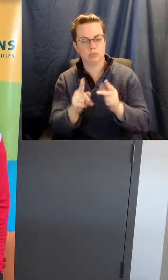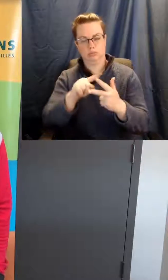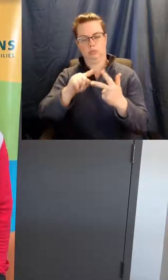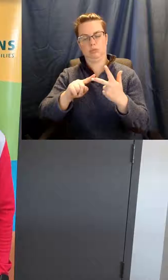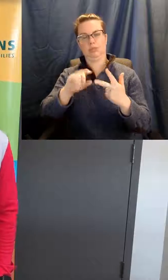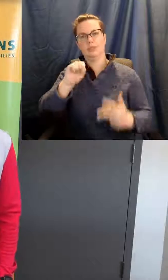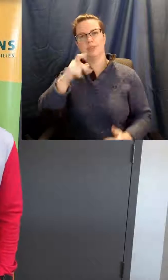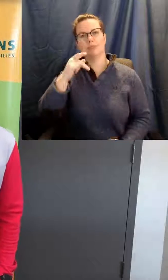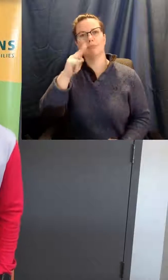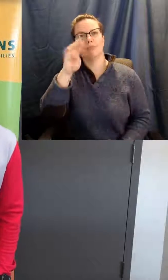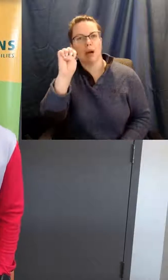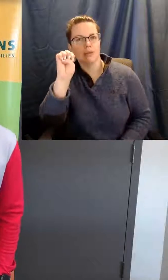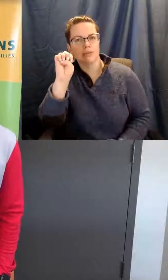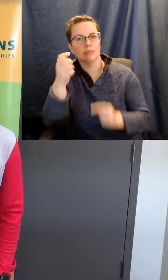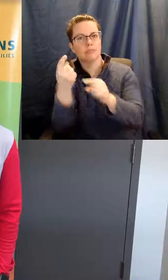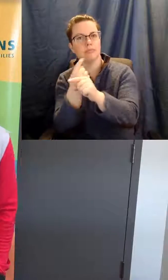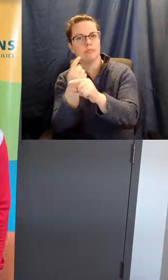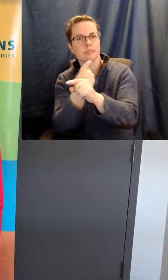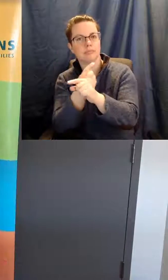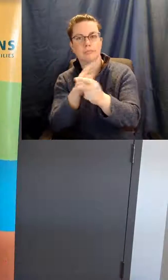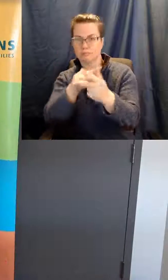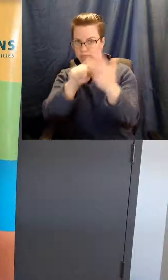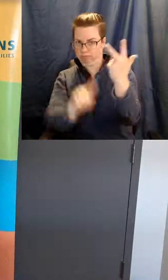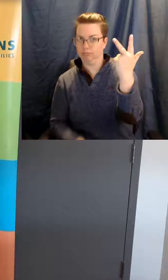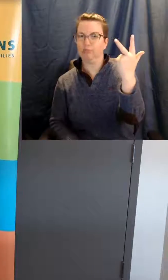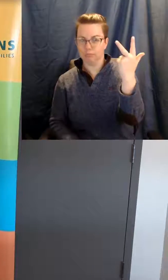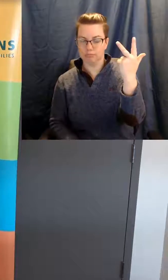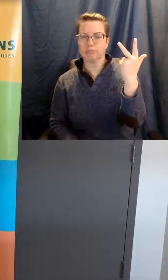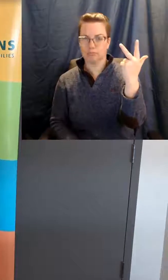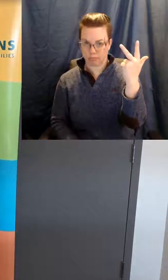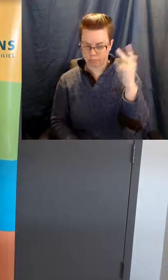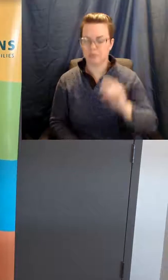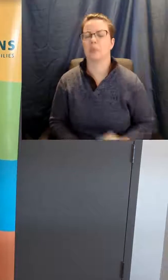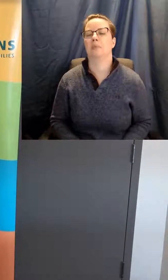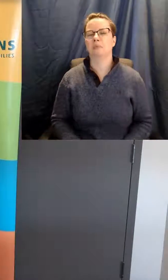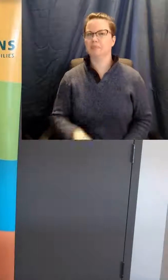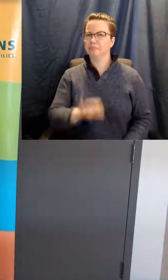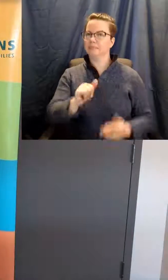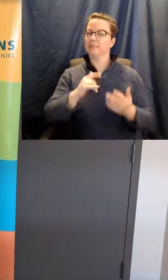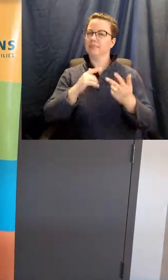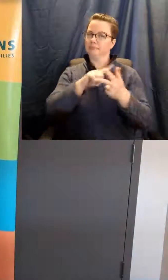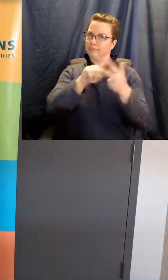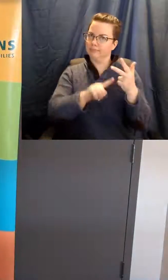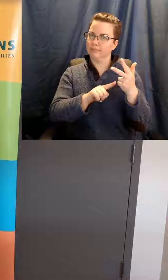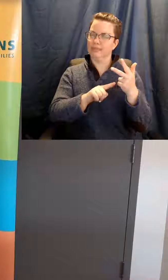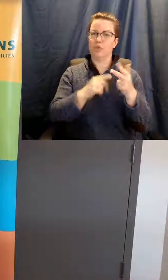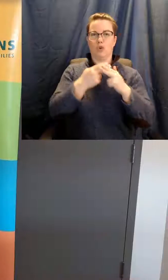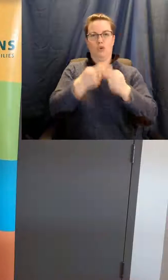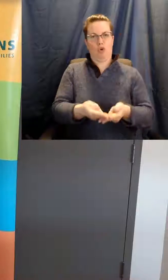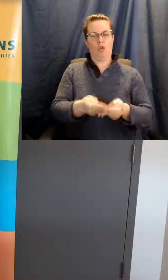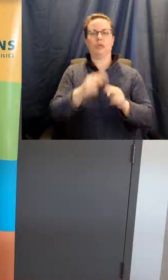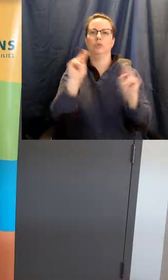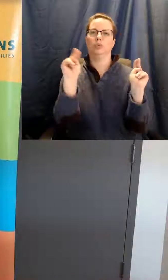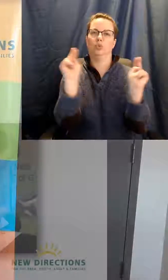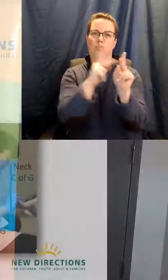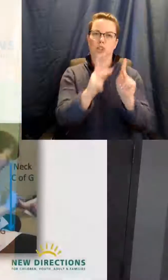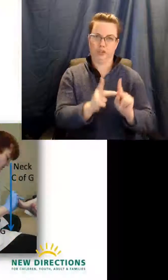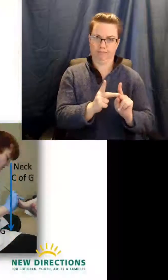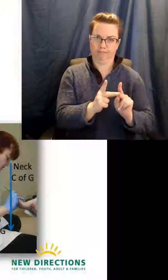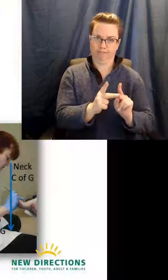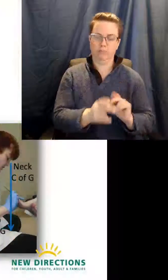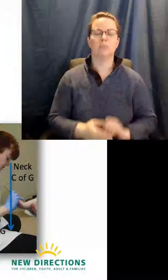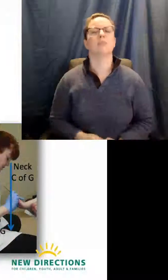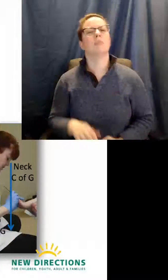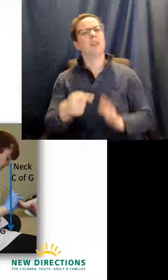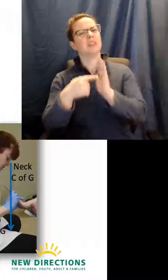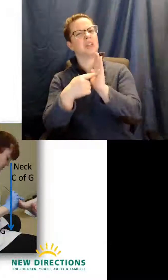To further understand neutral position, let's think about what happens when we're not in neutral position. So here's some more examples.